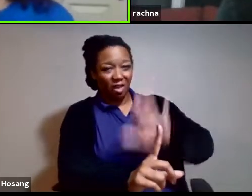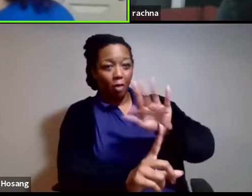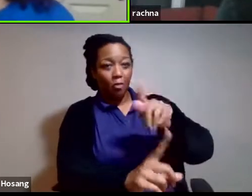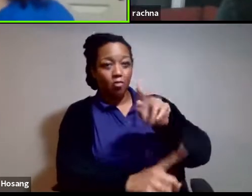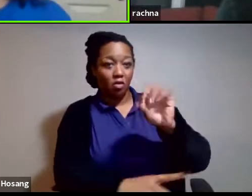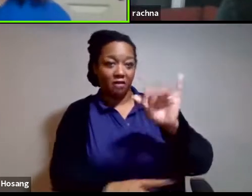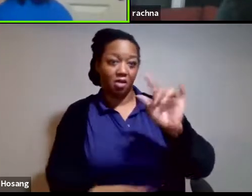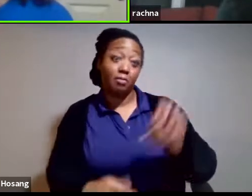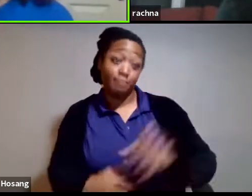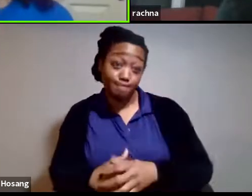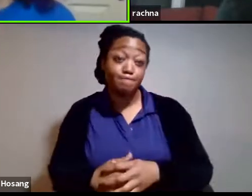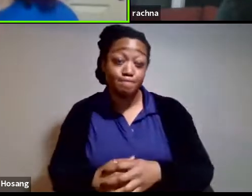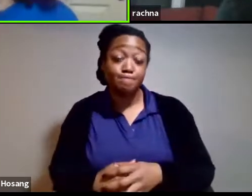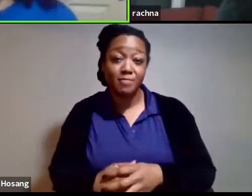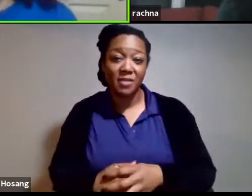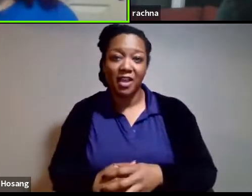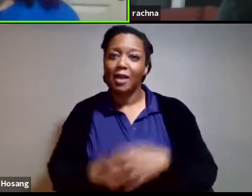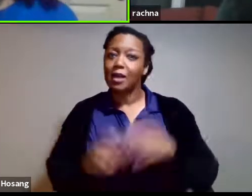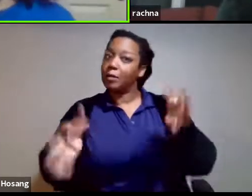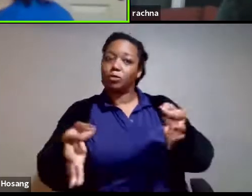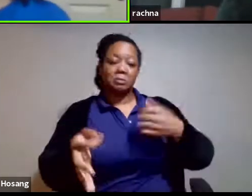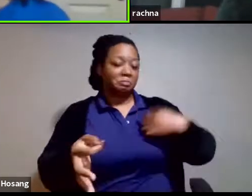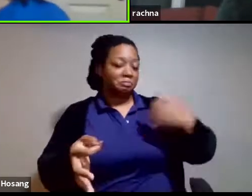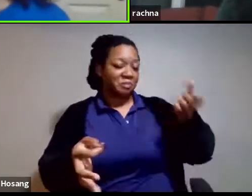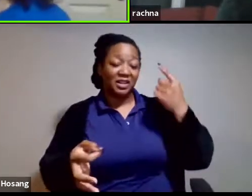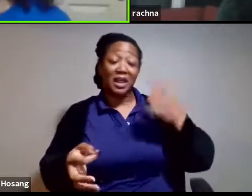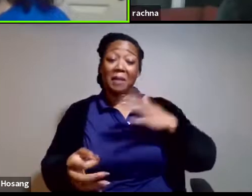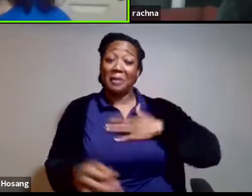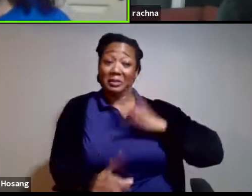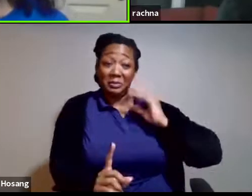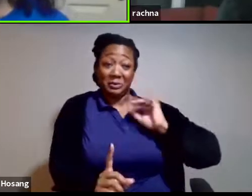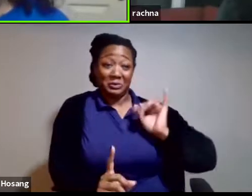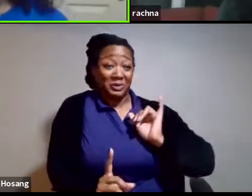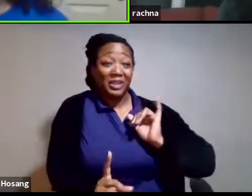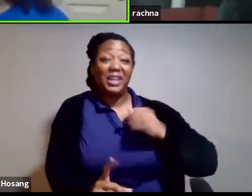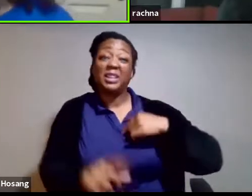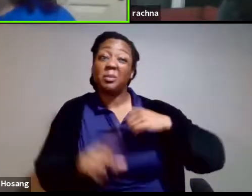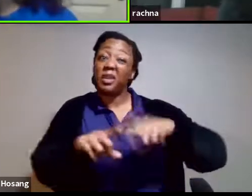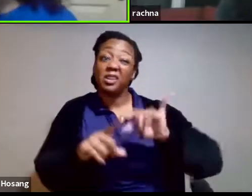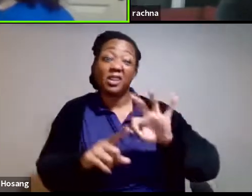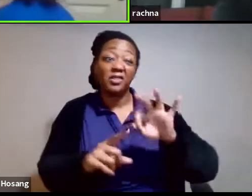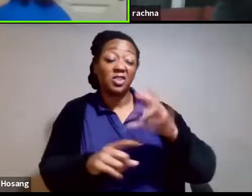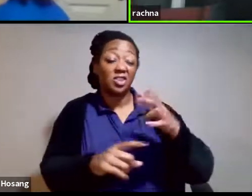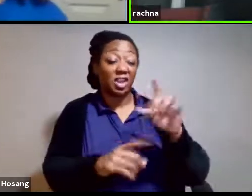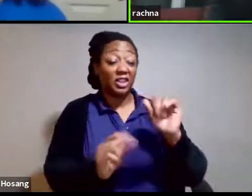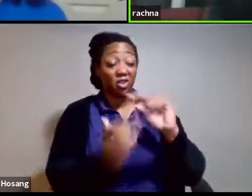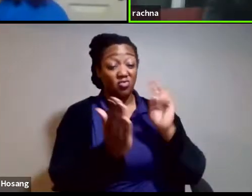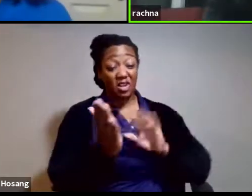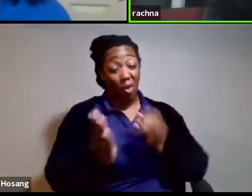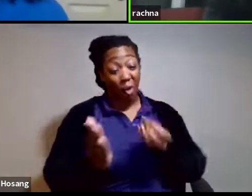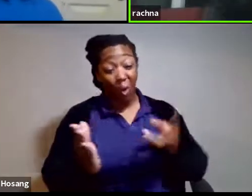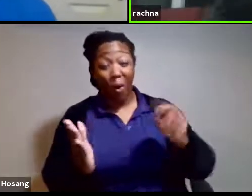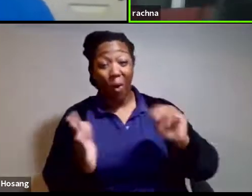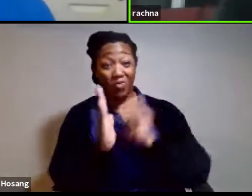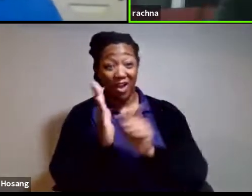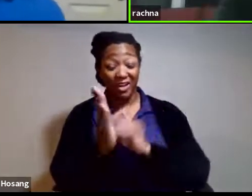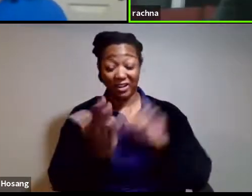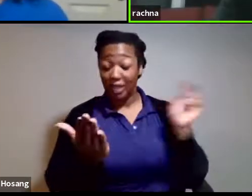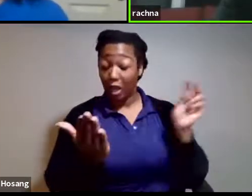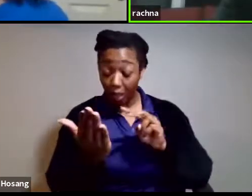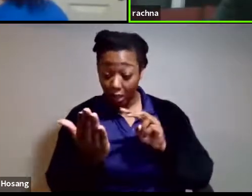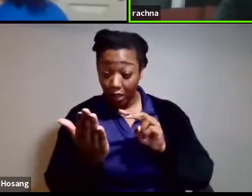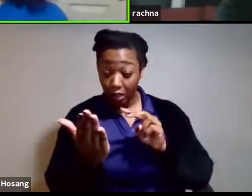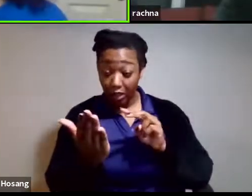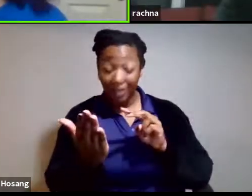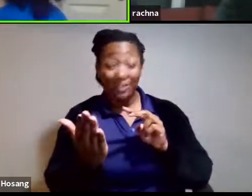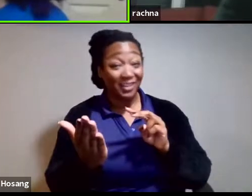So I think, speaking from experience, it also depends on if the child can read back their writing. Right, right. As